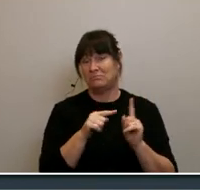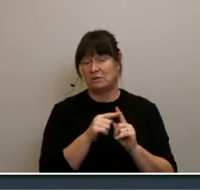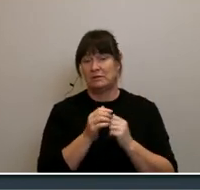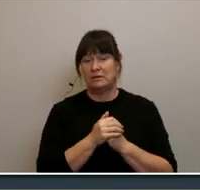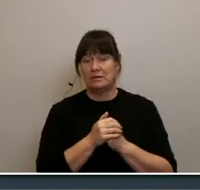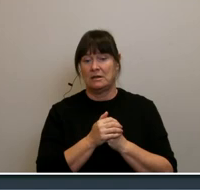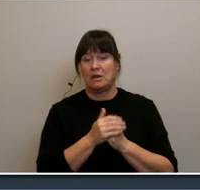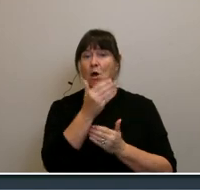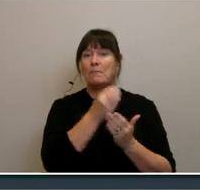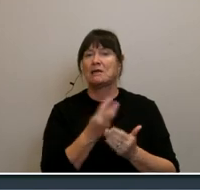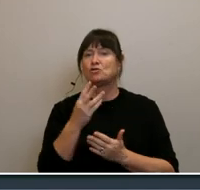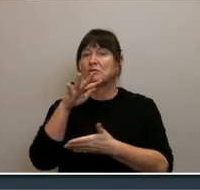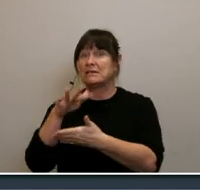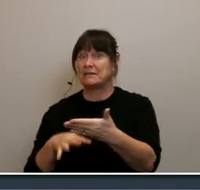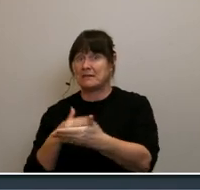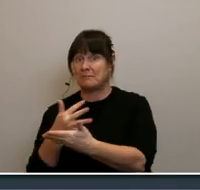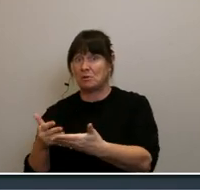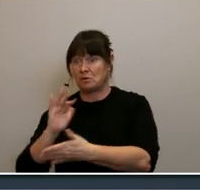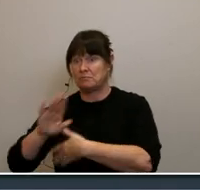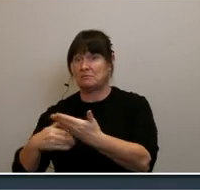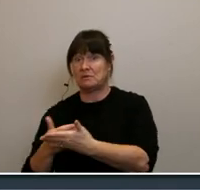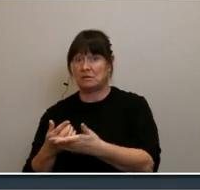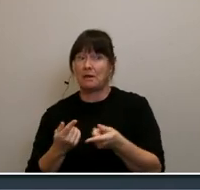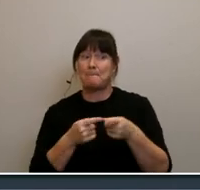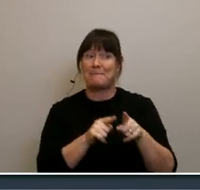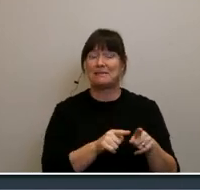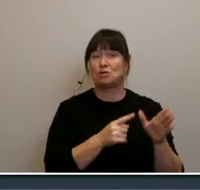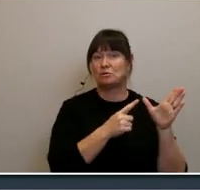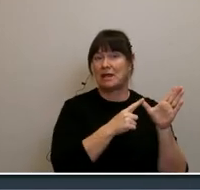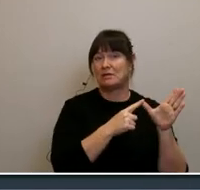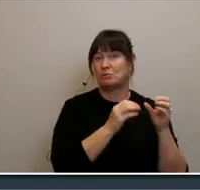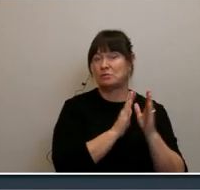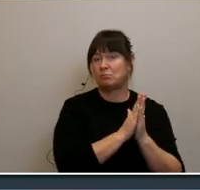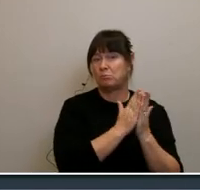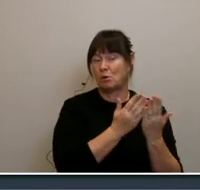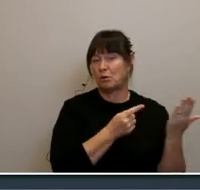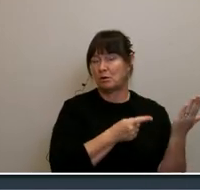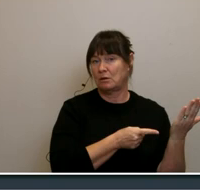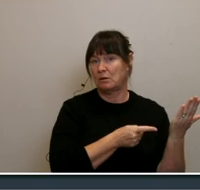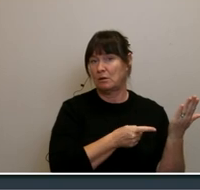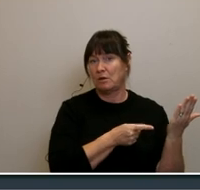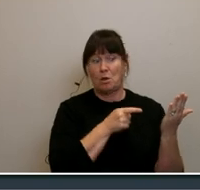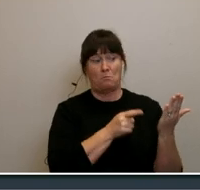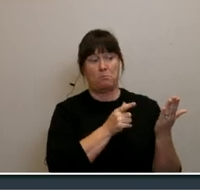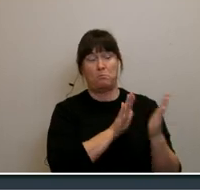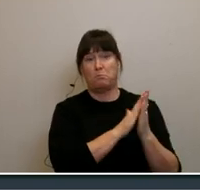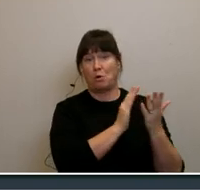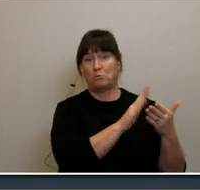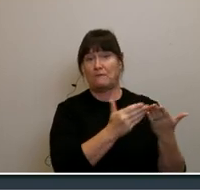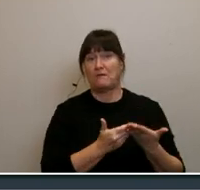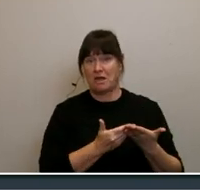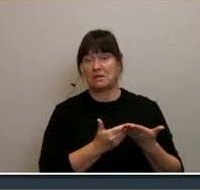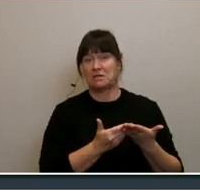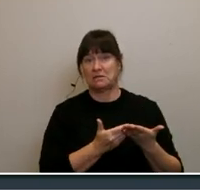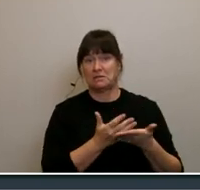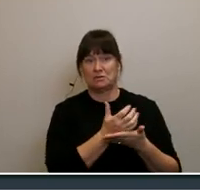The tables on page 3 of our submission are based on Attenborough, and the book provides his sources,